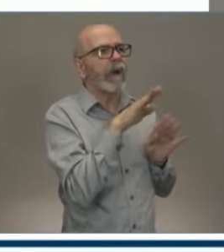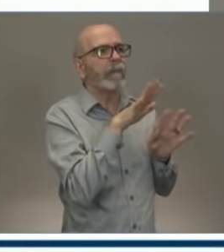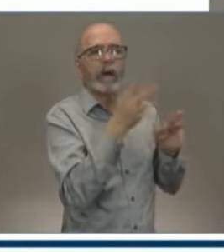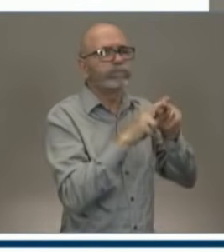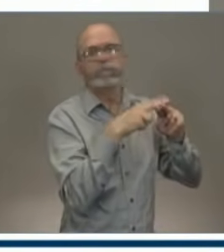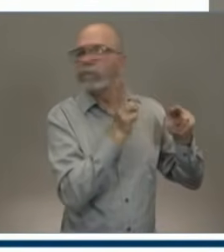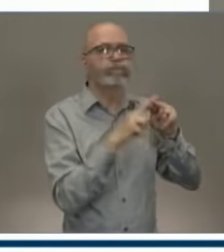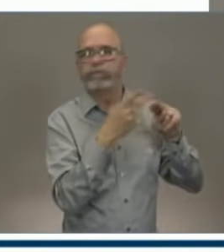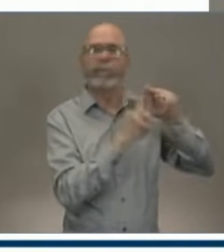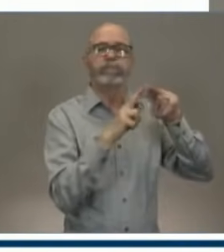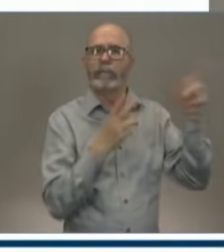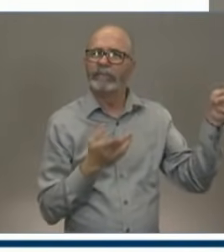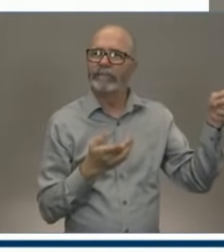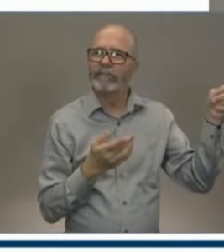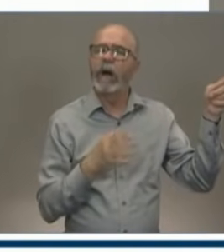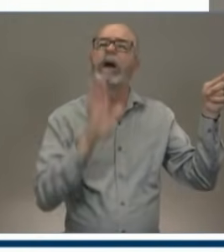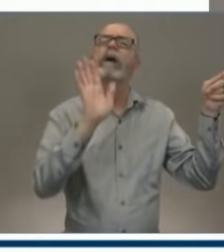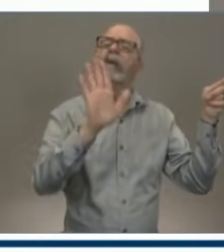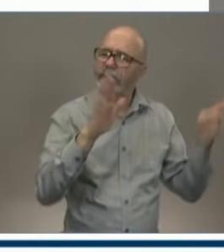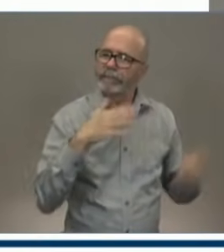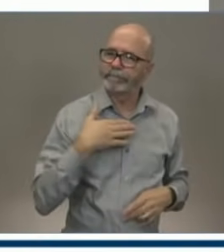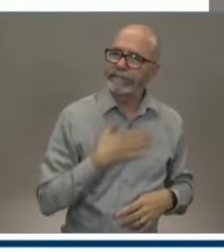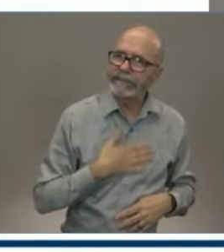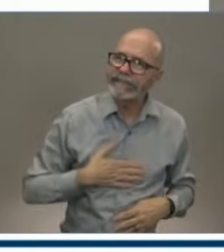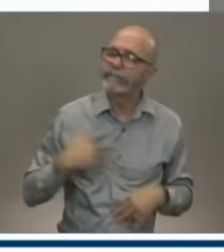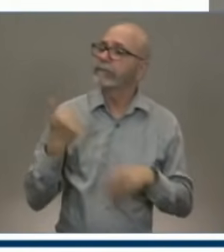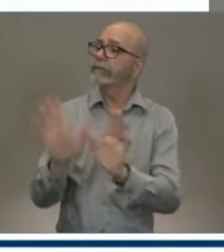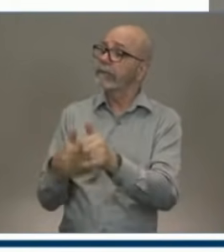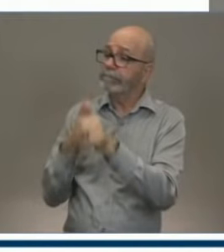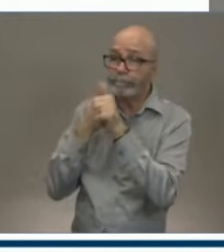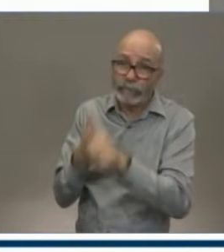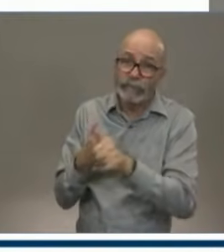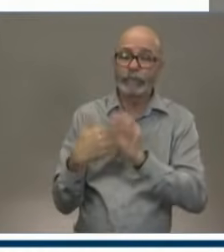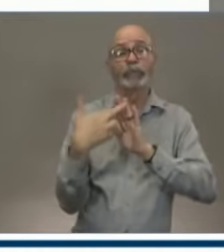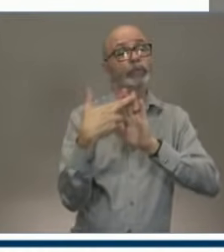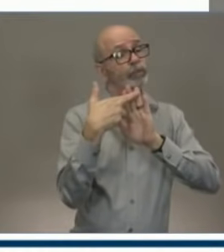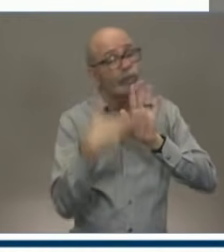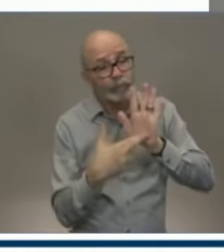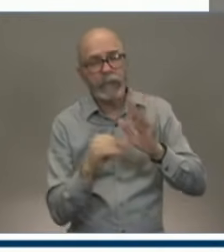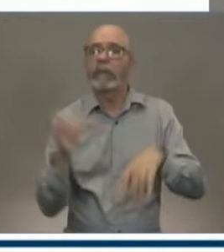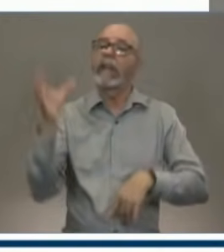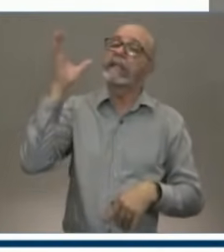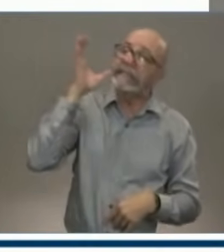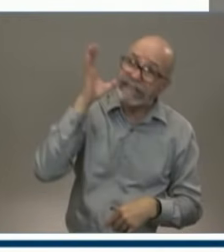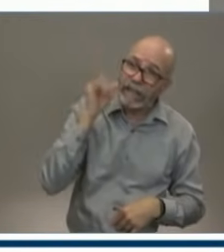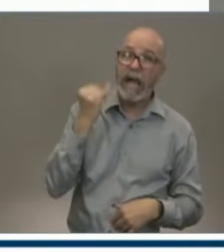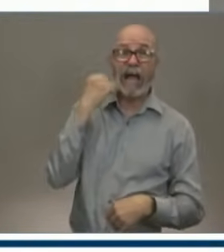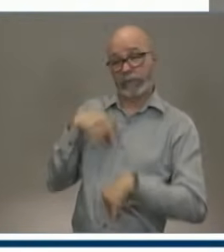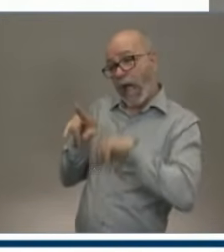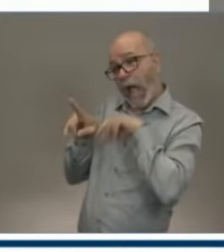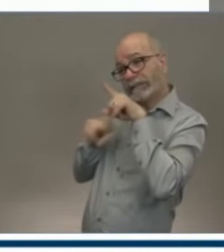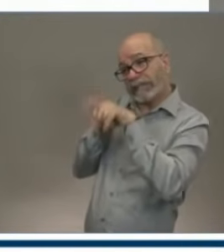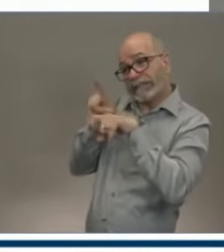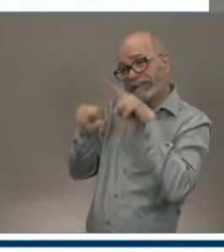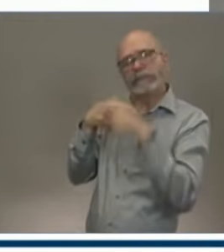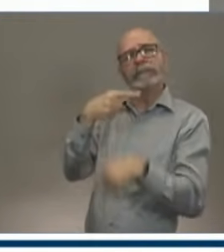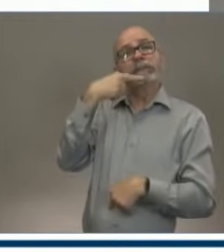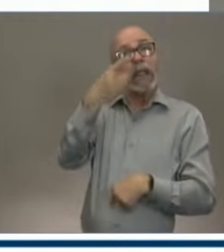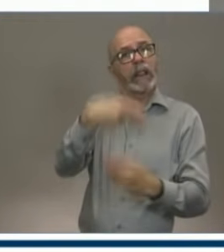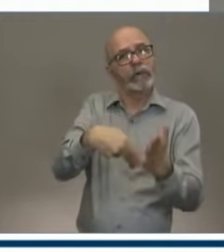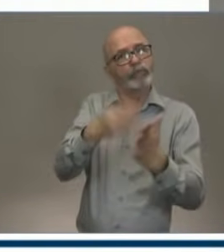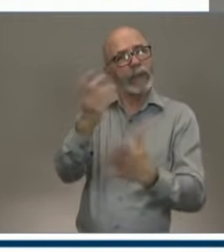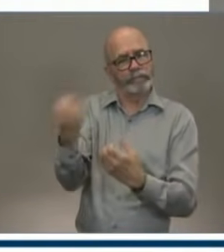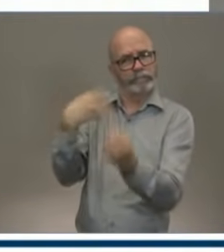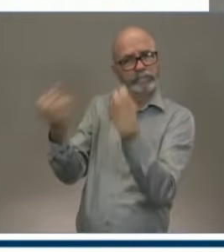public health contacts you, giving them accurate, full information is critically